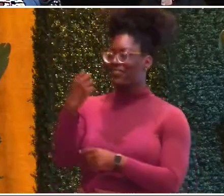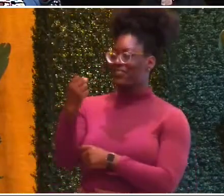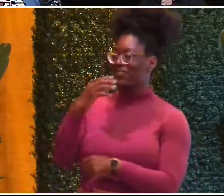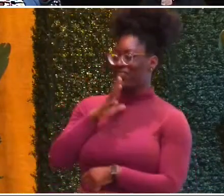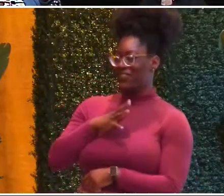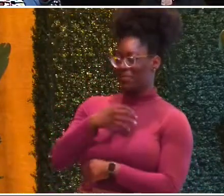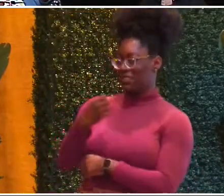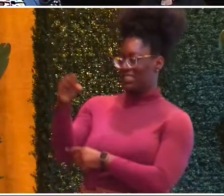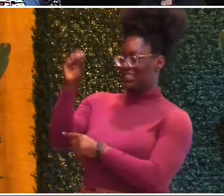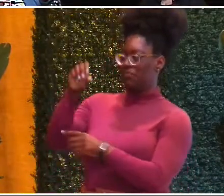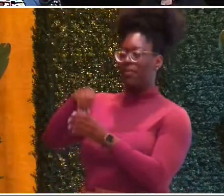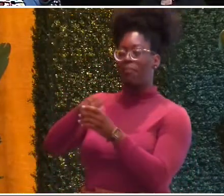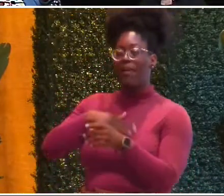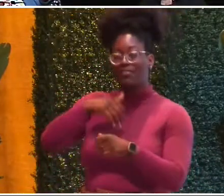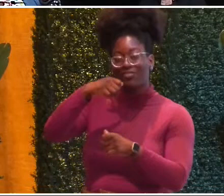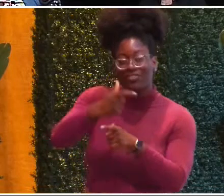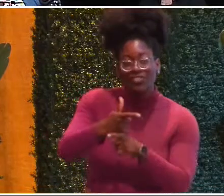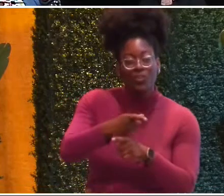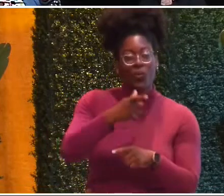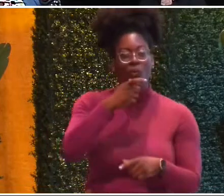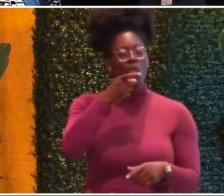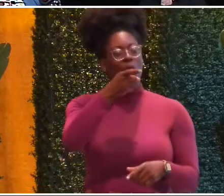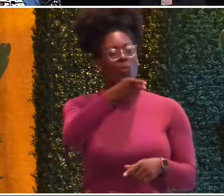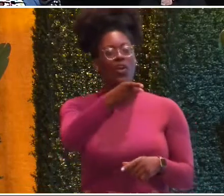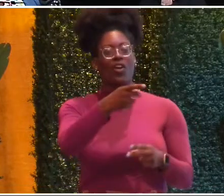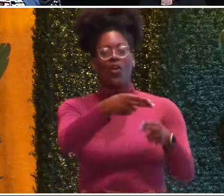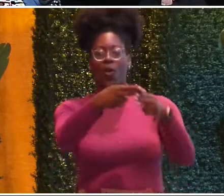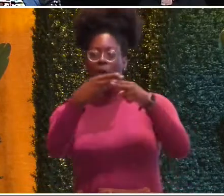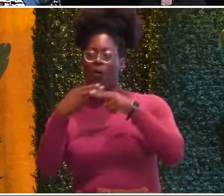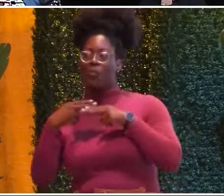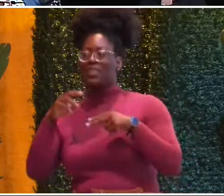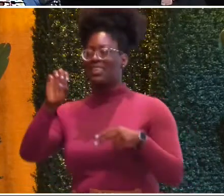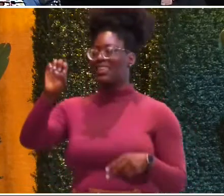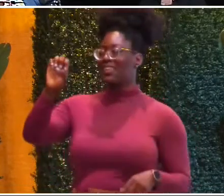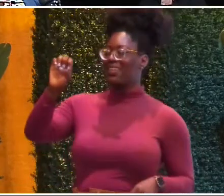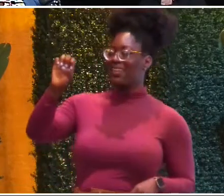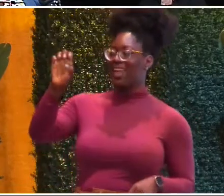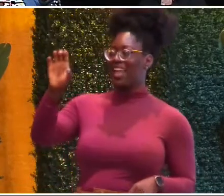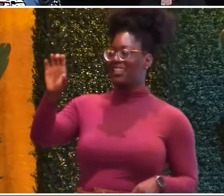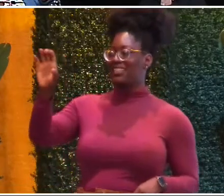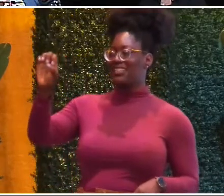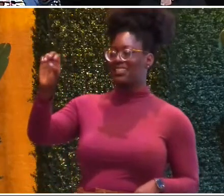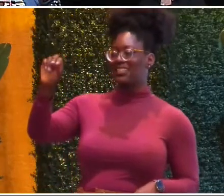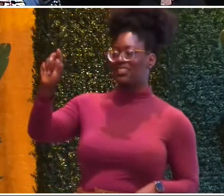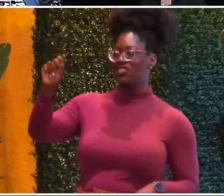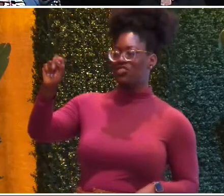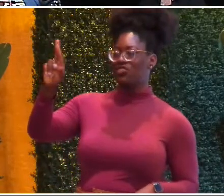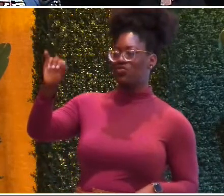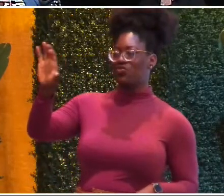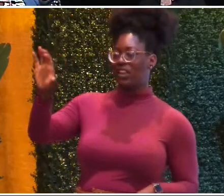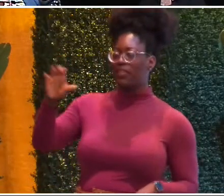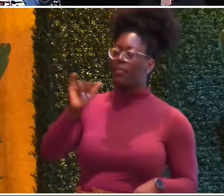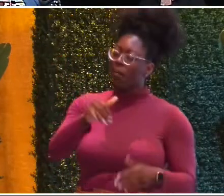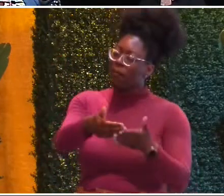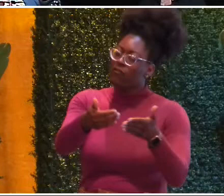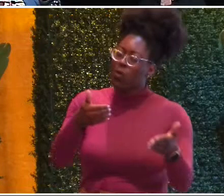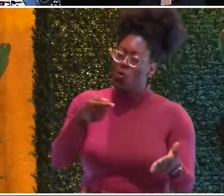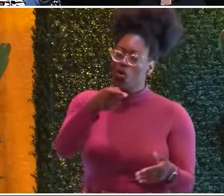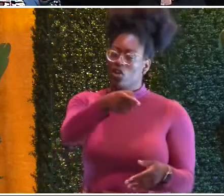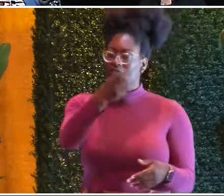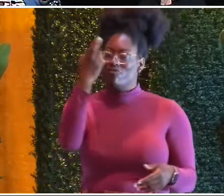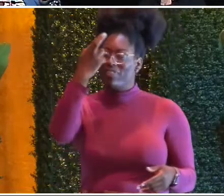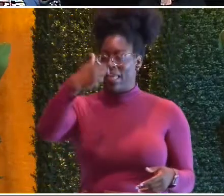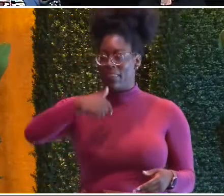And you know, when I found the language of feminism, which I think a lot of people in this room can relate to, it was